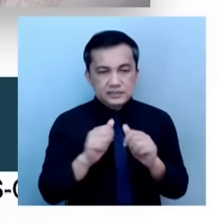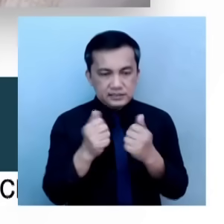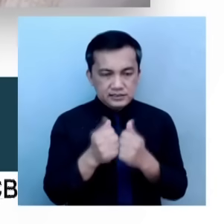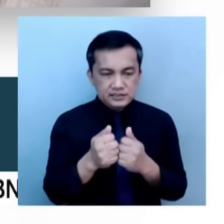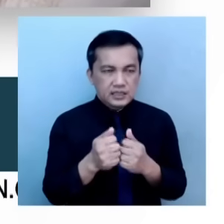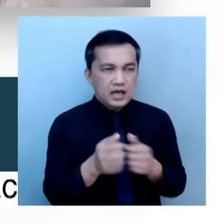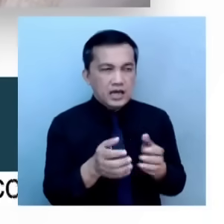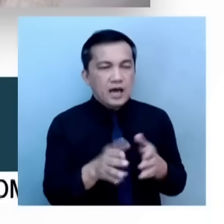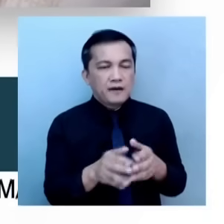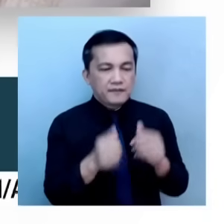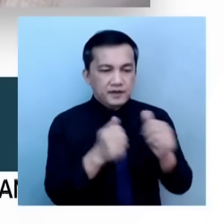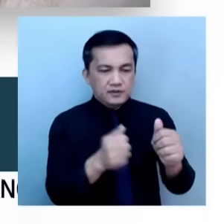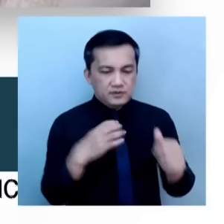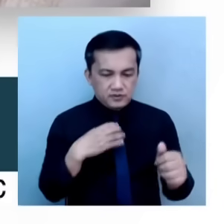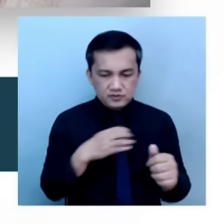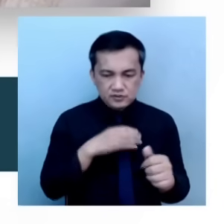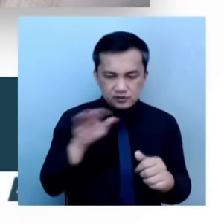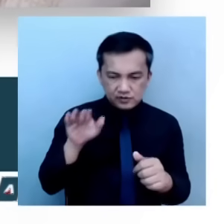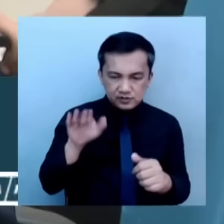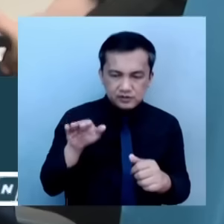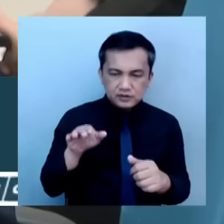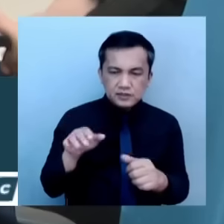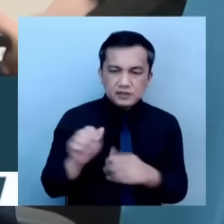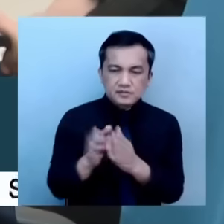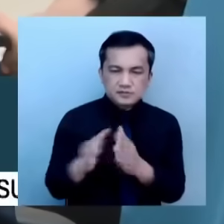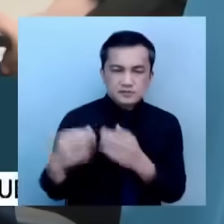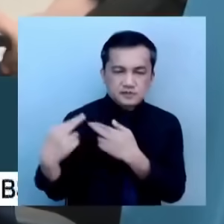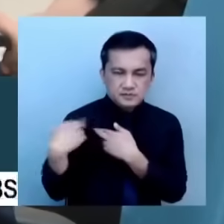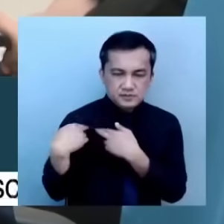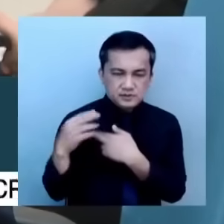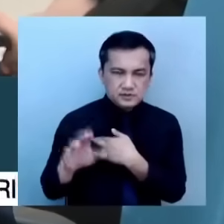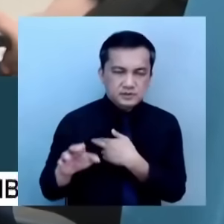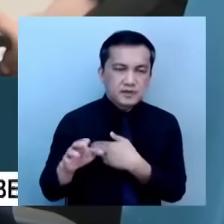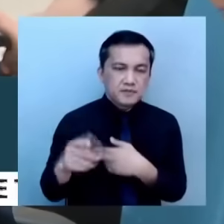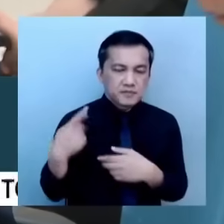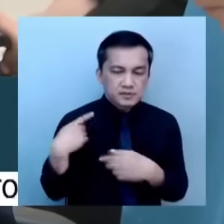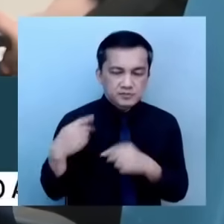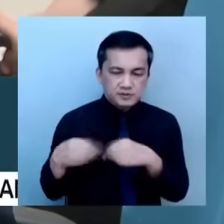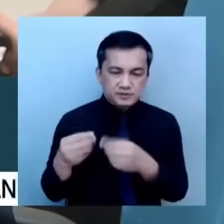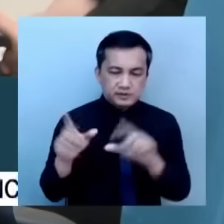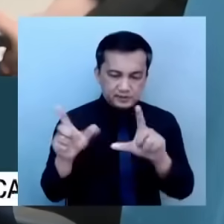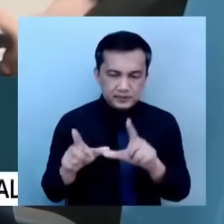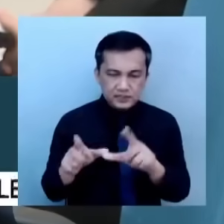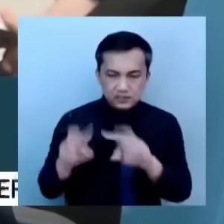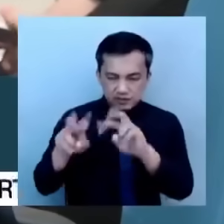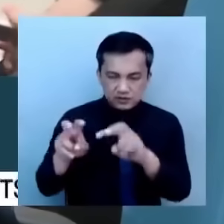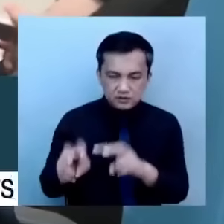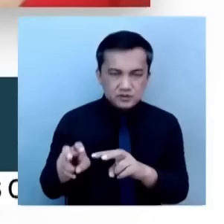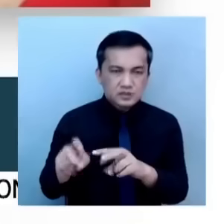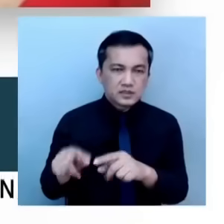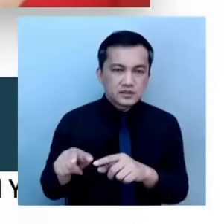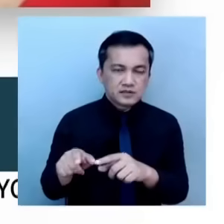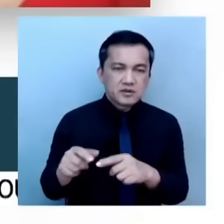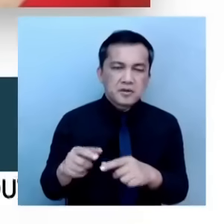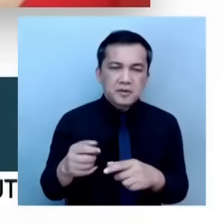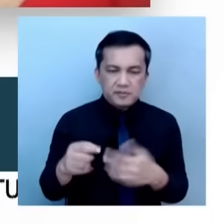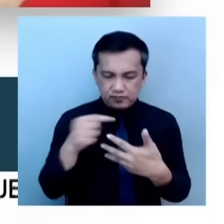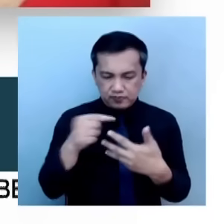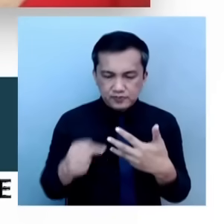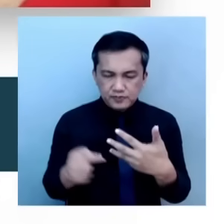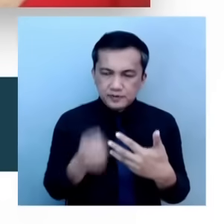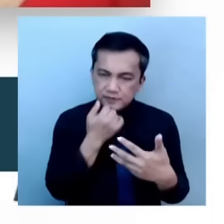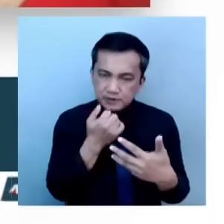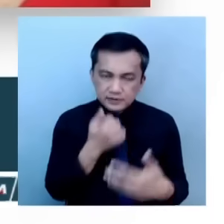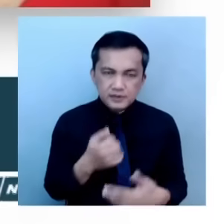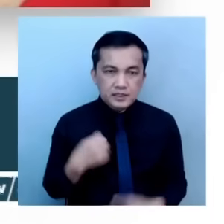greater accountability among those granted franchises. His committee is investigating the network for alleged franchise violations. But Senator Amy